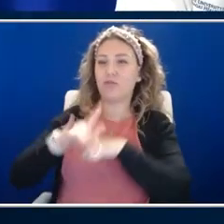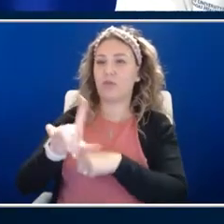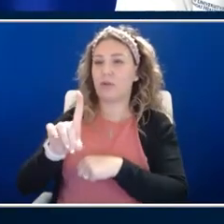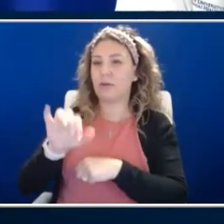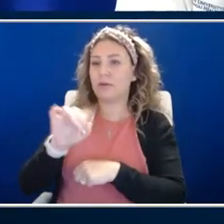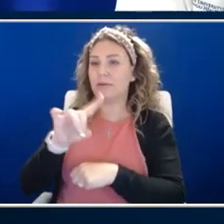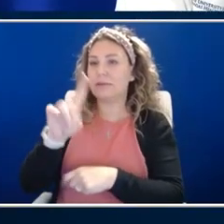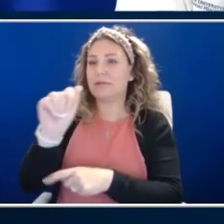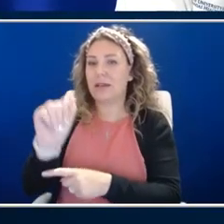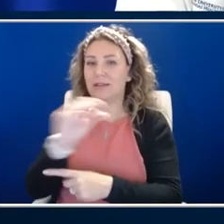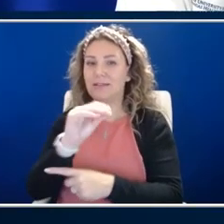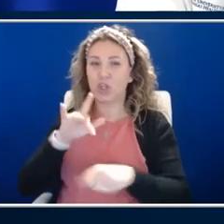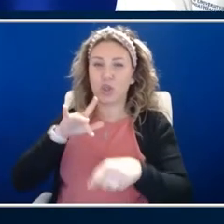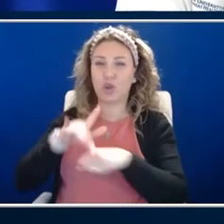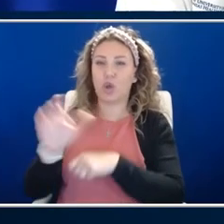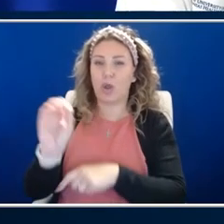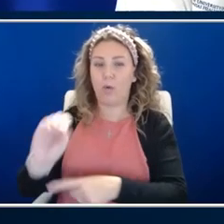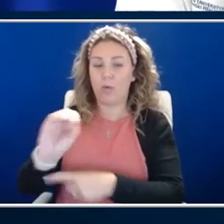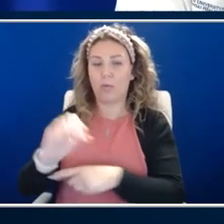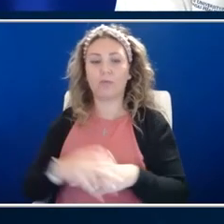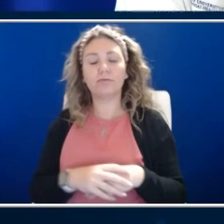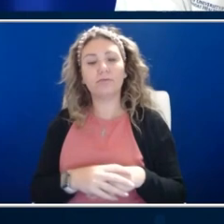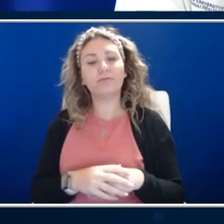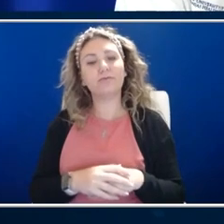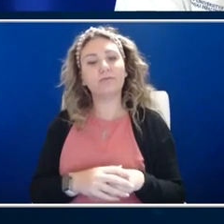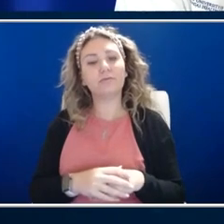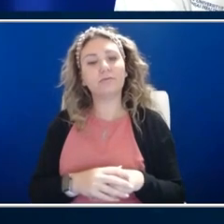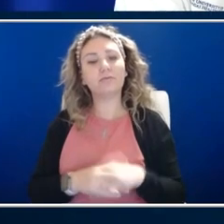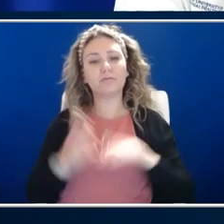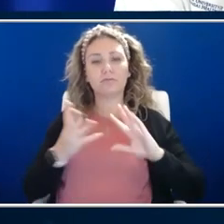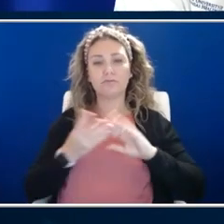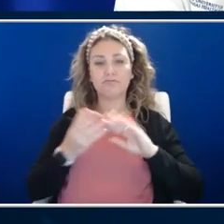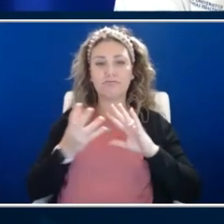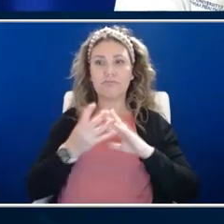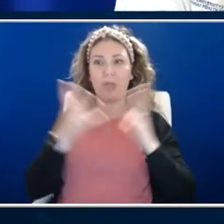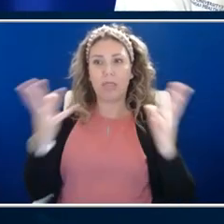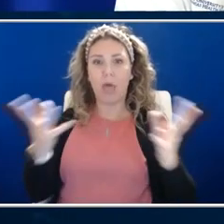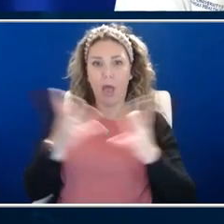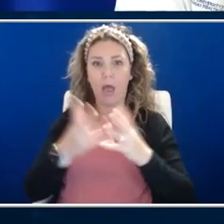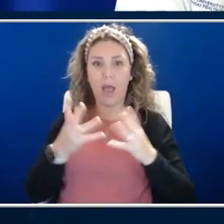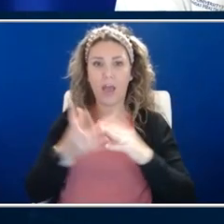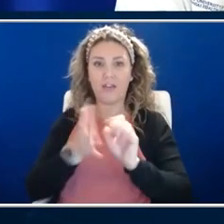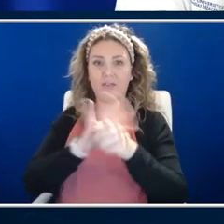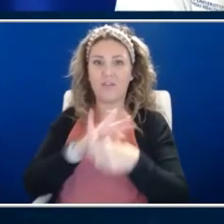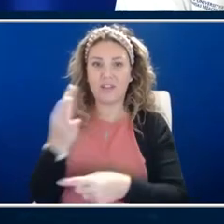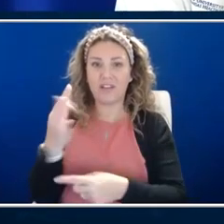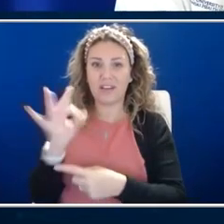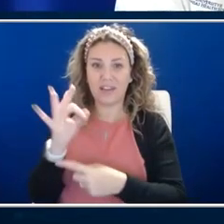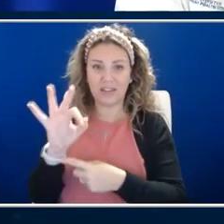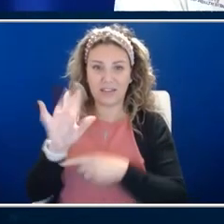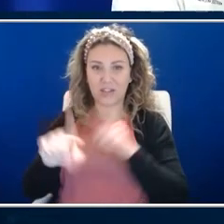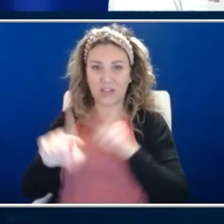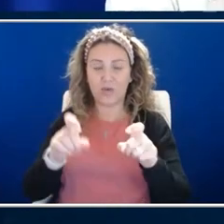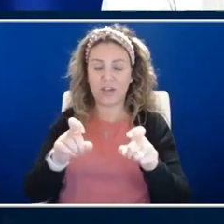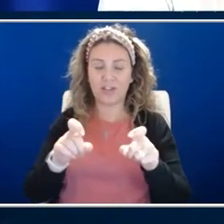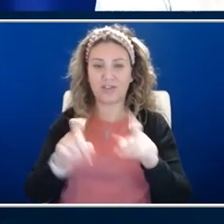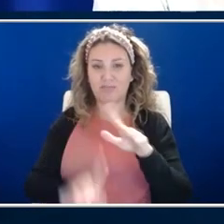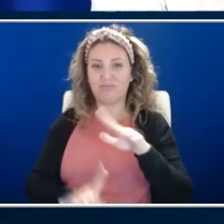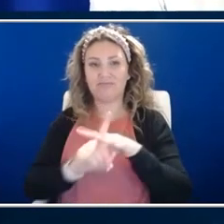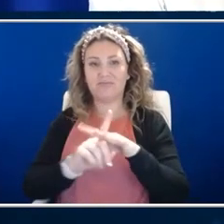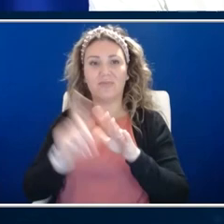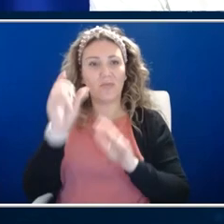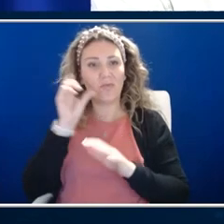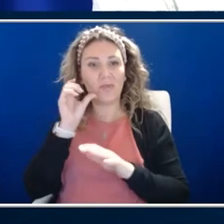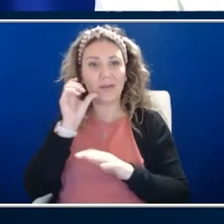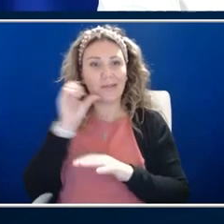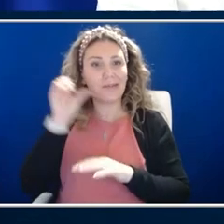Omicron period. Yeah, I like that. So we got a number of COVID-19 questions we're not able to get to on our show yesterday. The first comes from